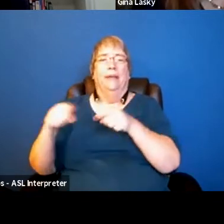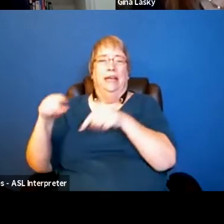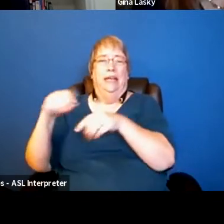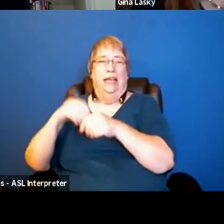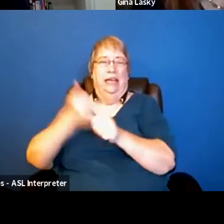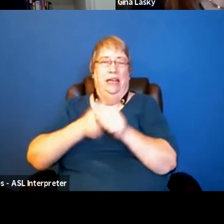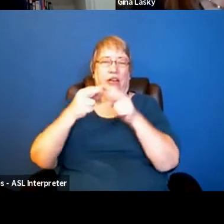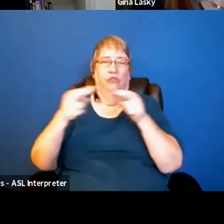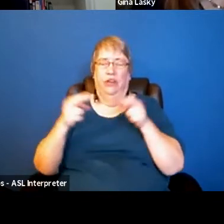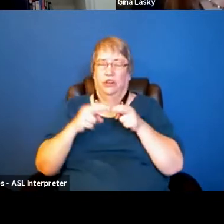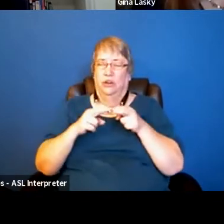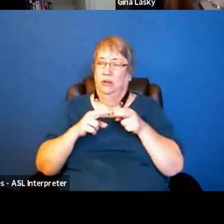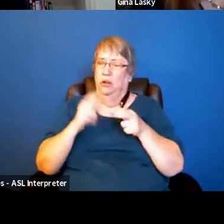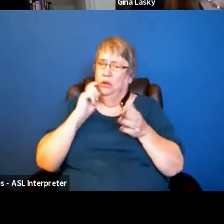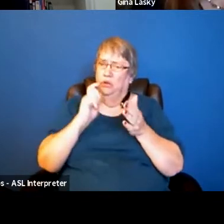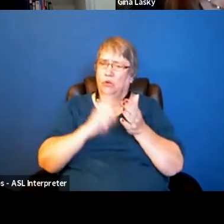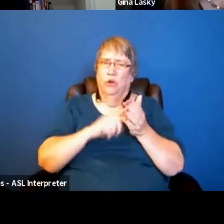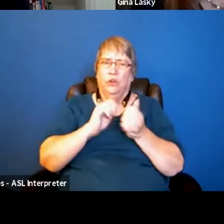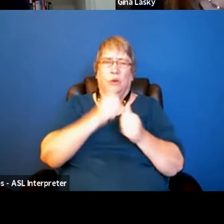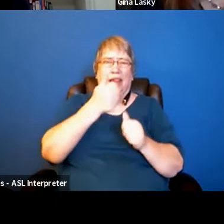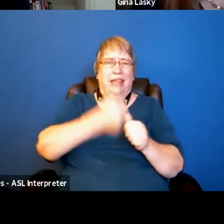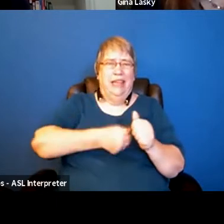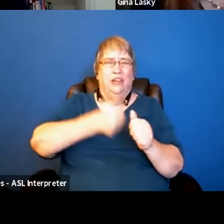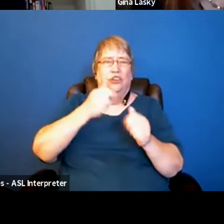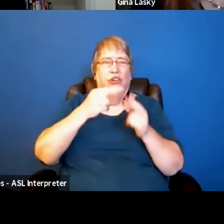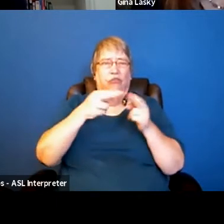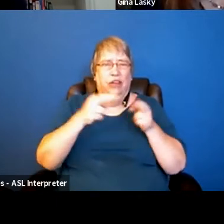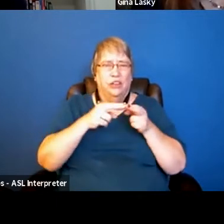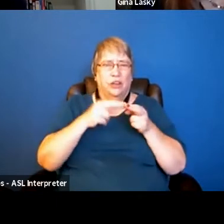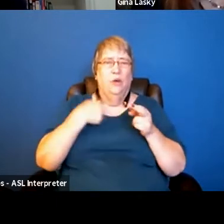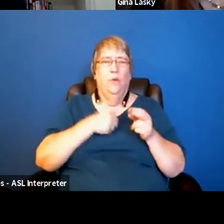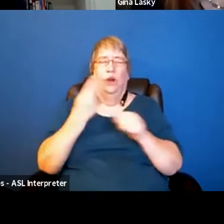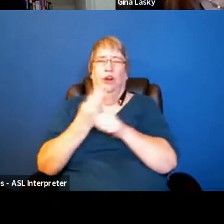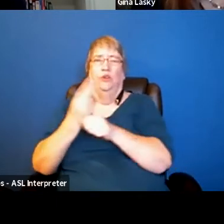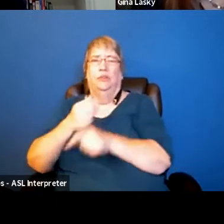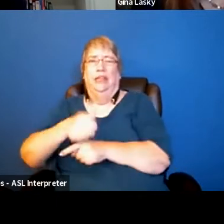one regional profile, we use other regions and the state as a benchmark to